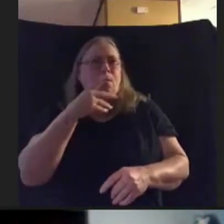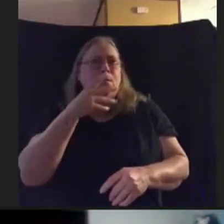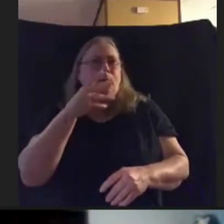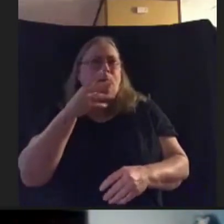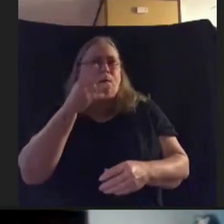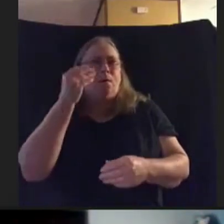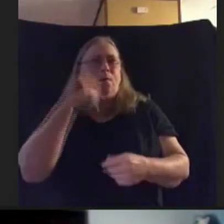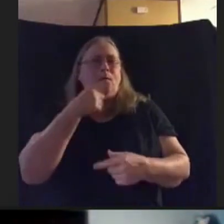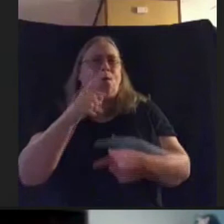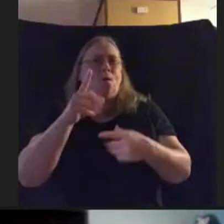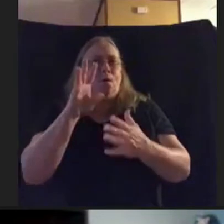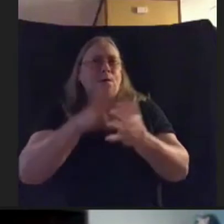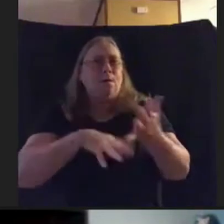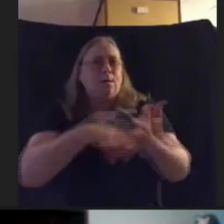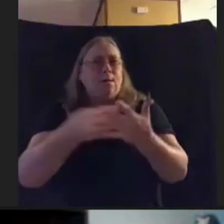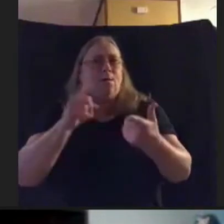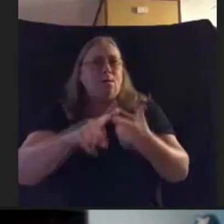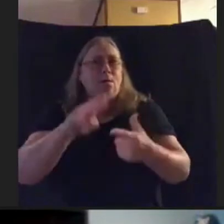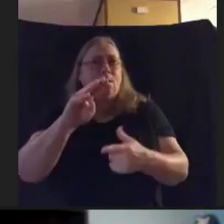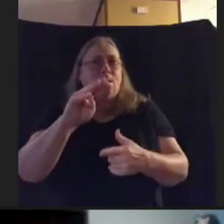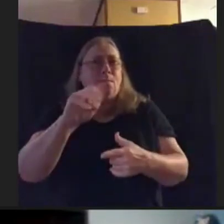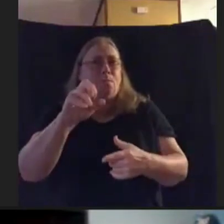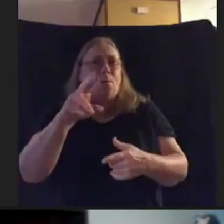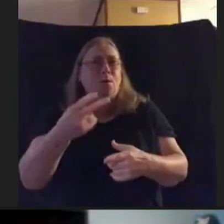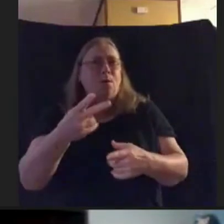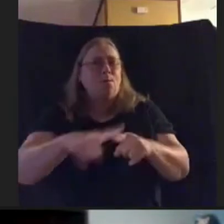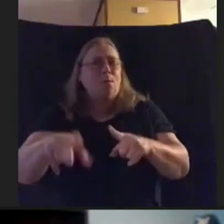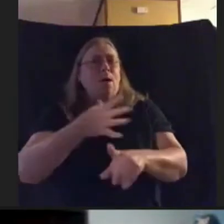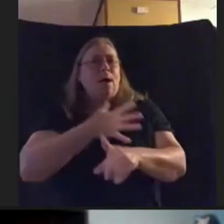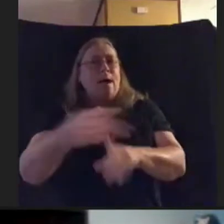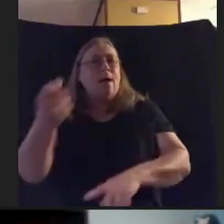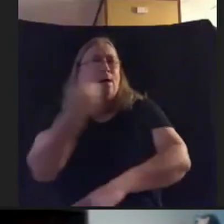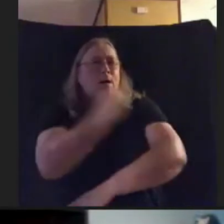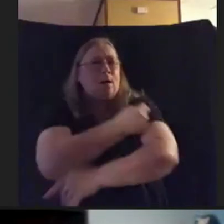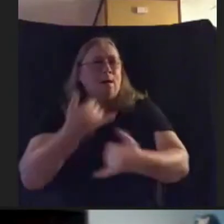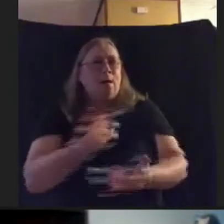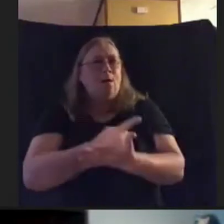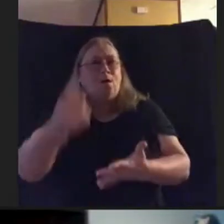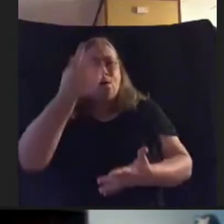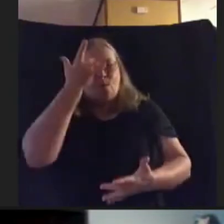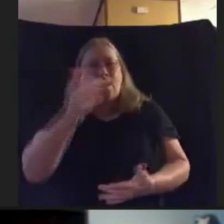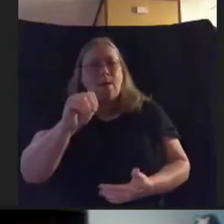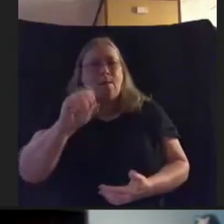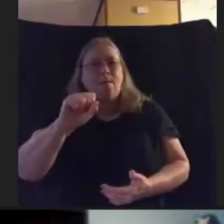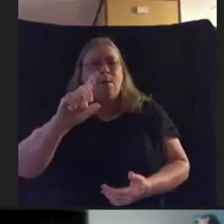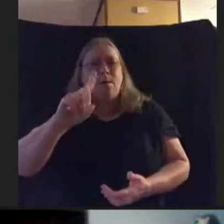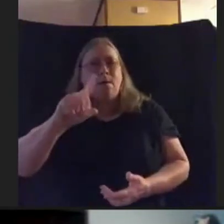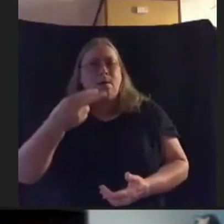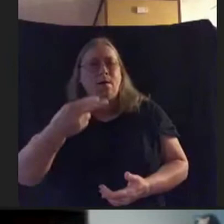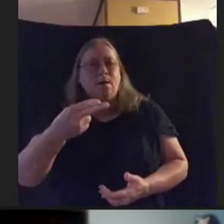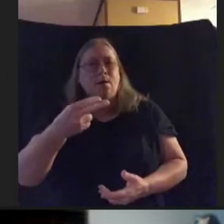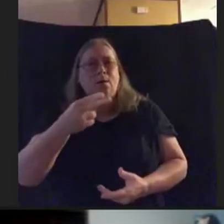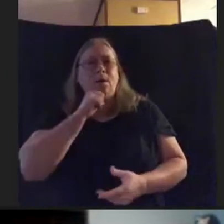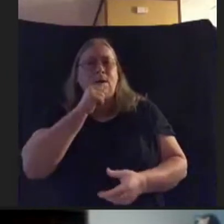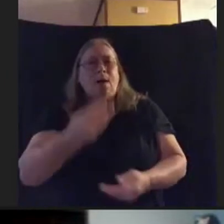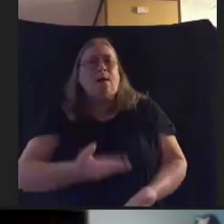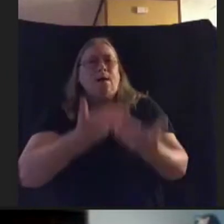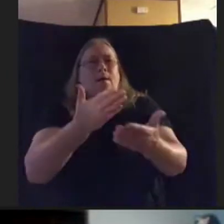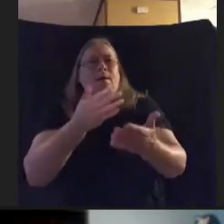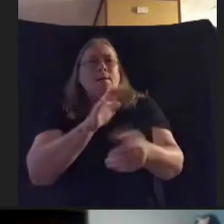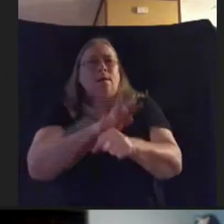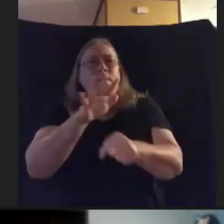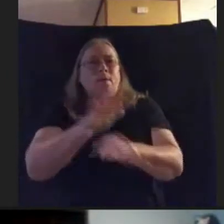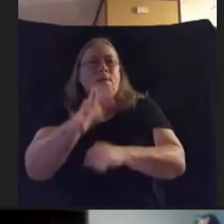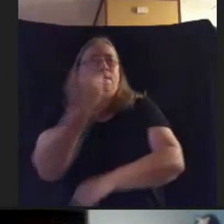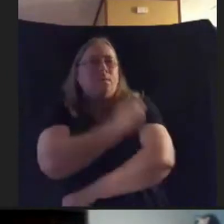up until March, but they ran out of vaccines this week because MSDH didn't provide enough vaccines as they promised. Is